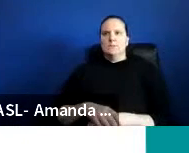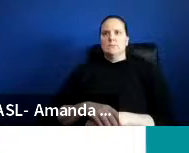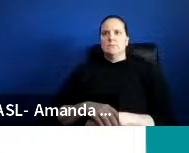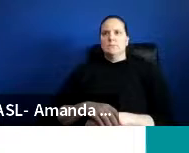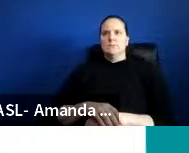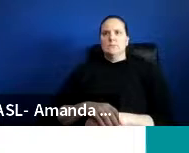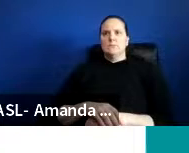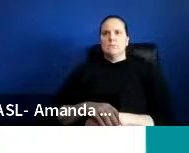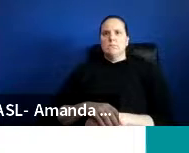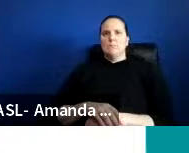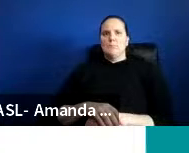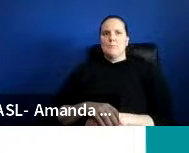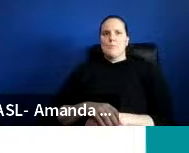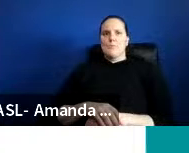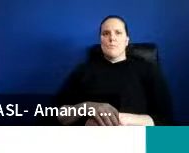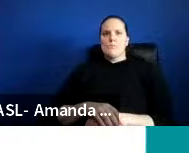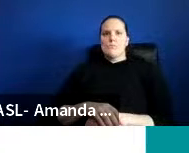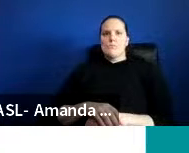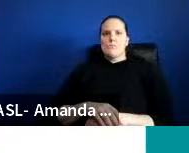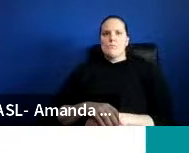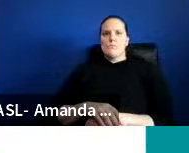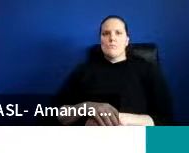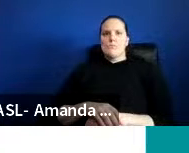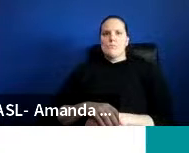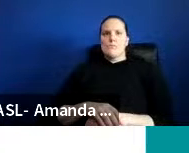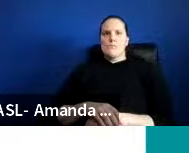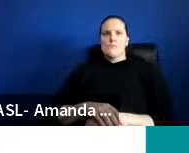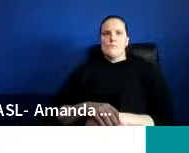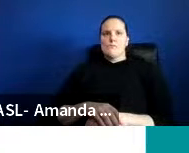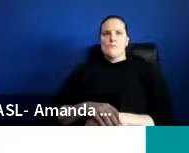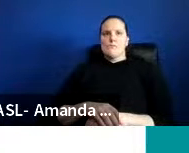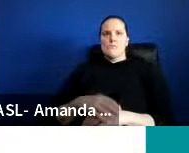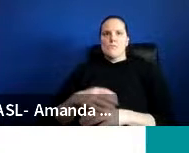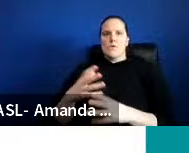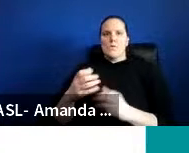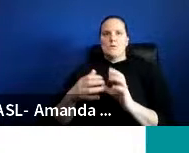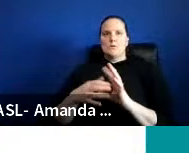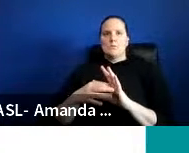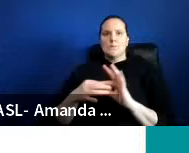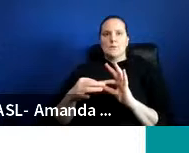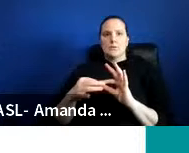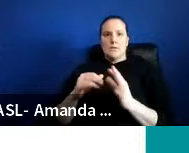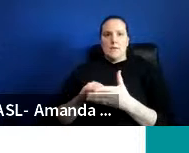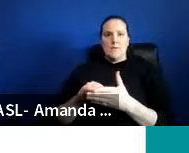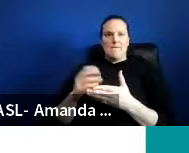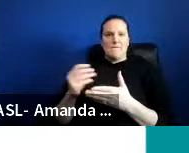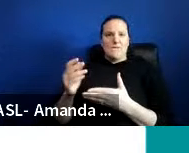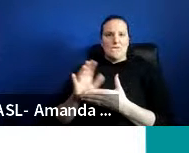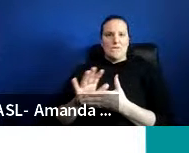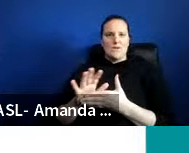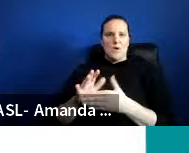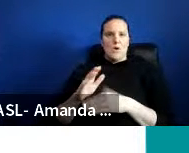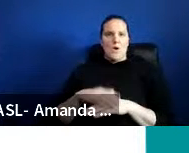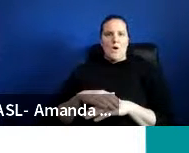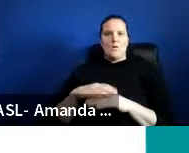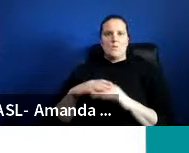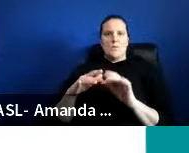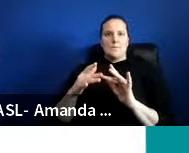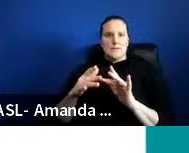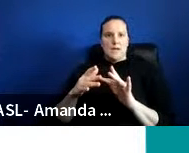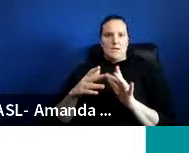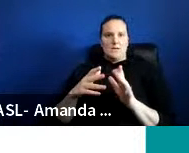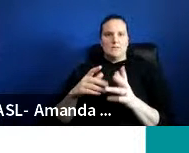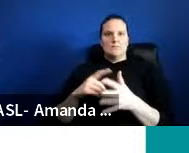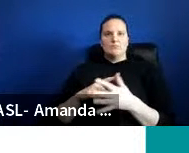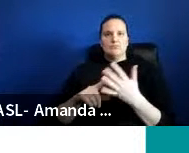So, well, I just want to also mention that we have a couple of videos on our website, and we developed